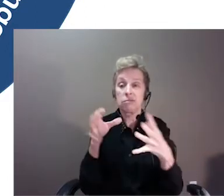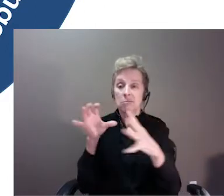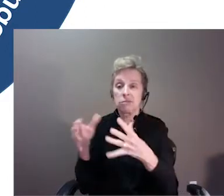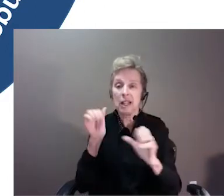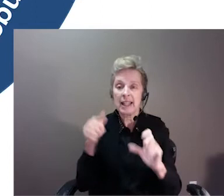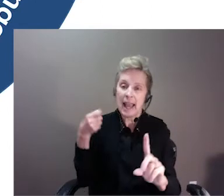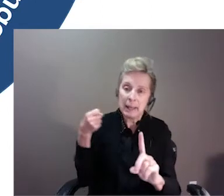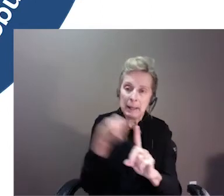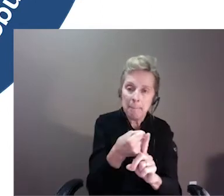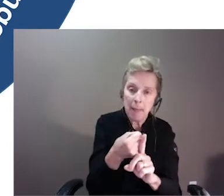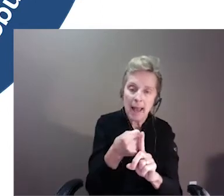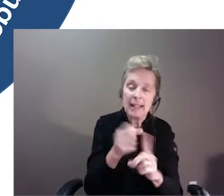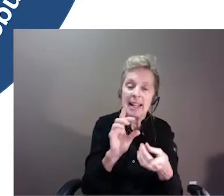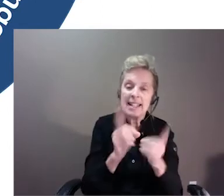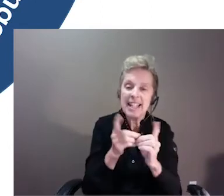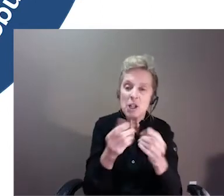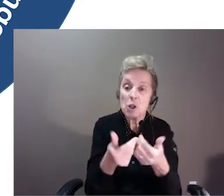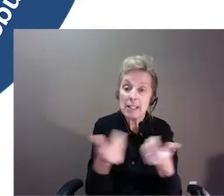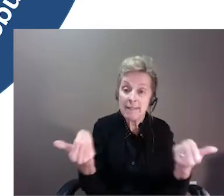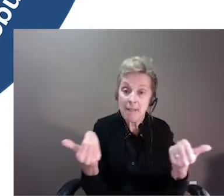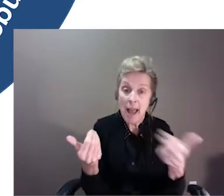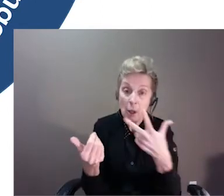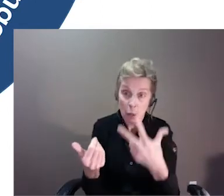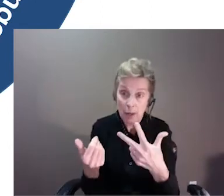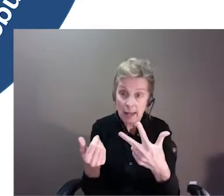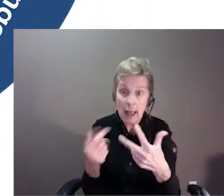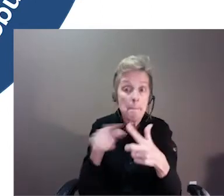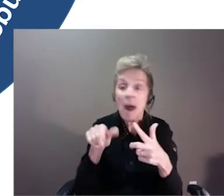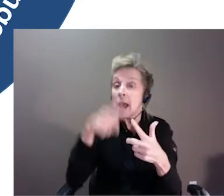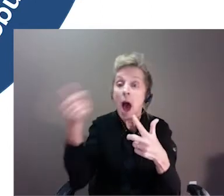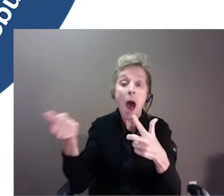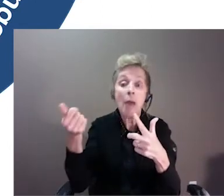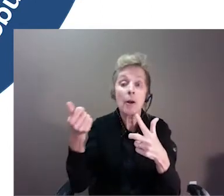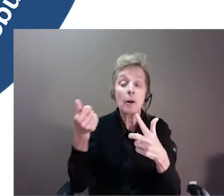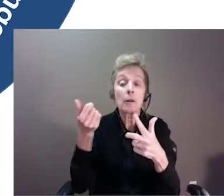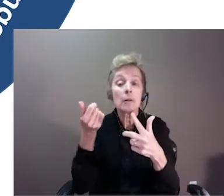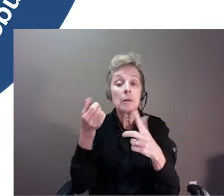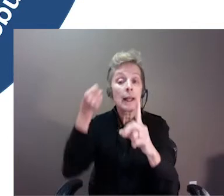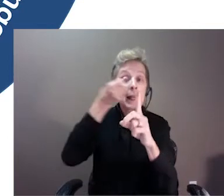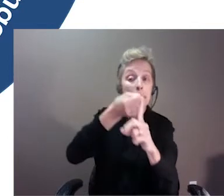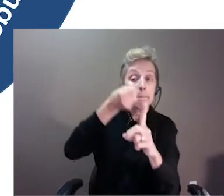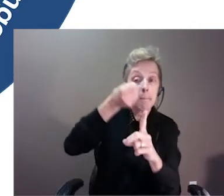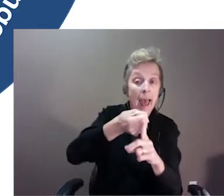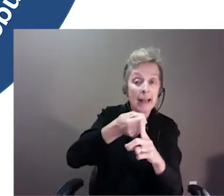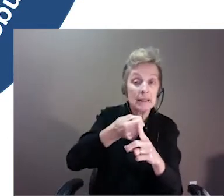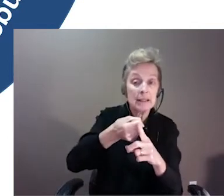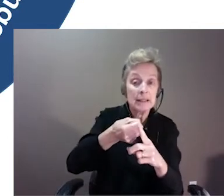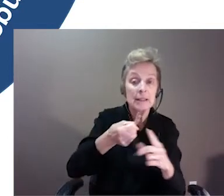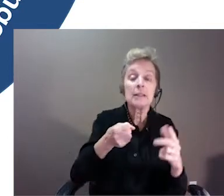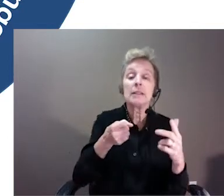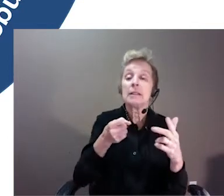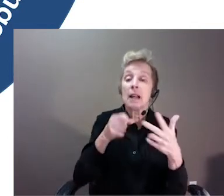in the future work. However, we also heard about other factors impacting the digital divide. These factors are